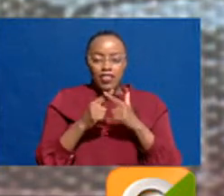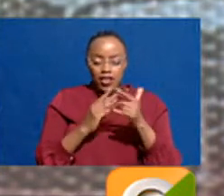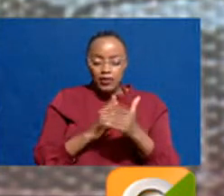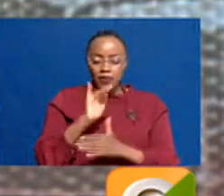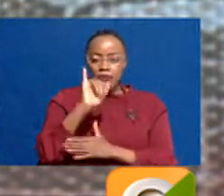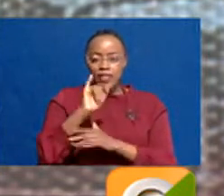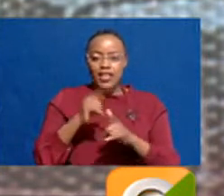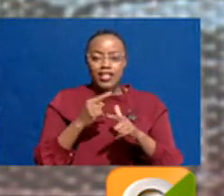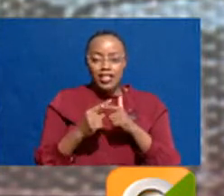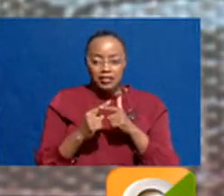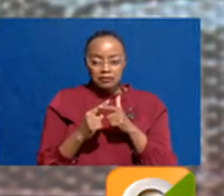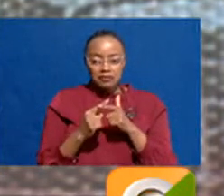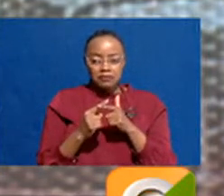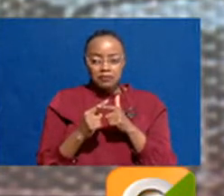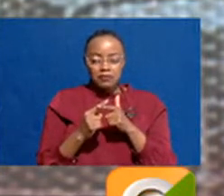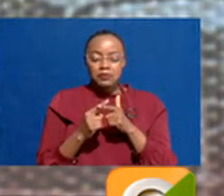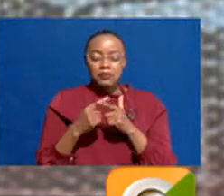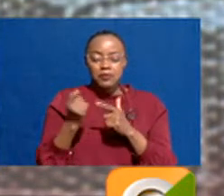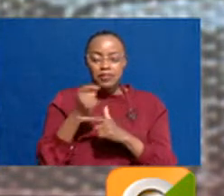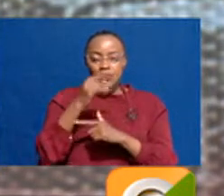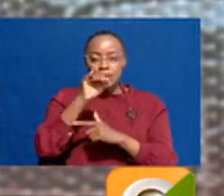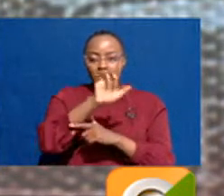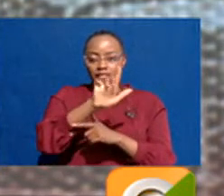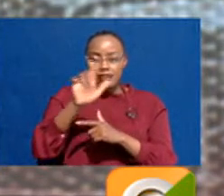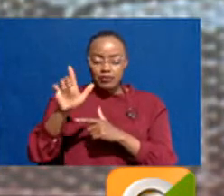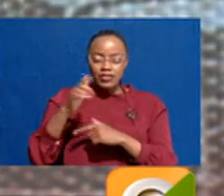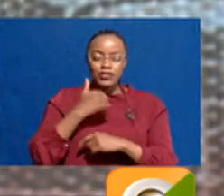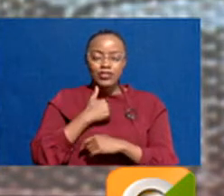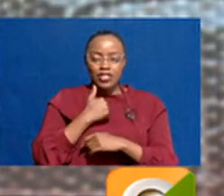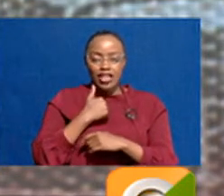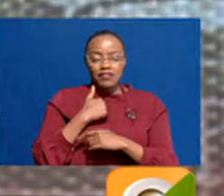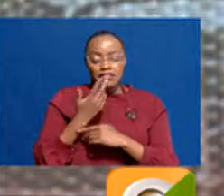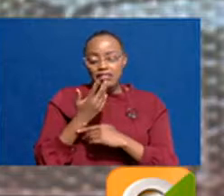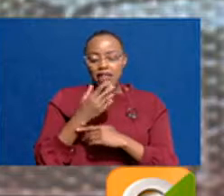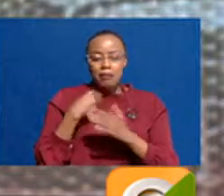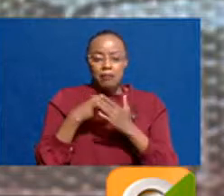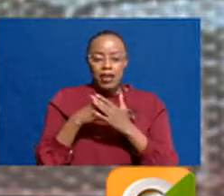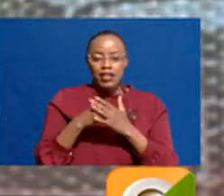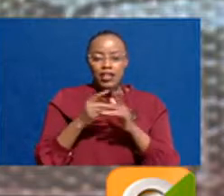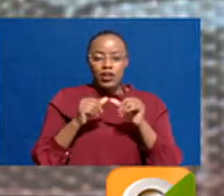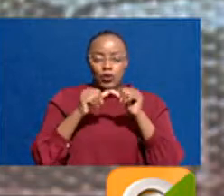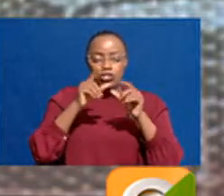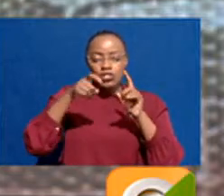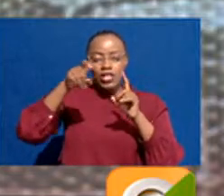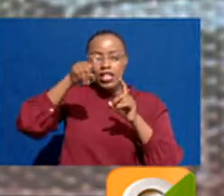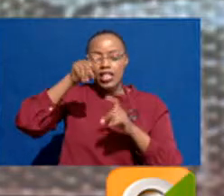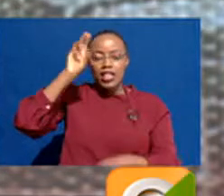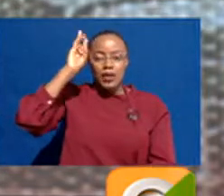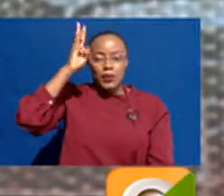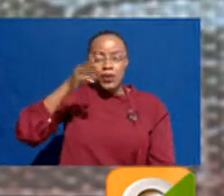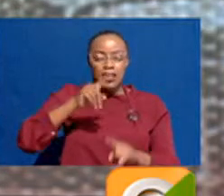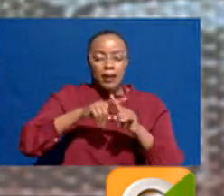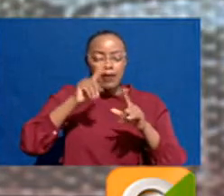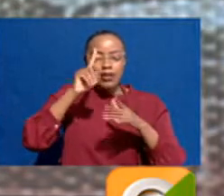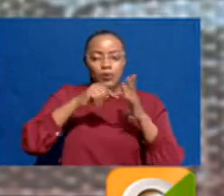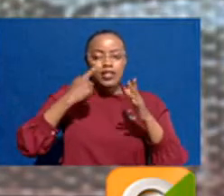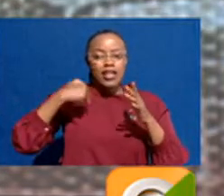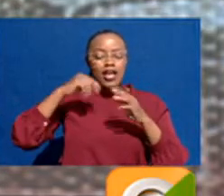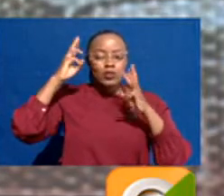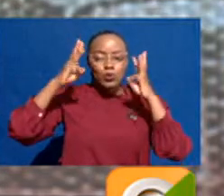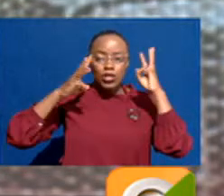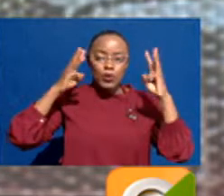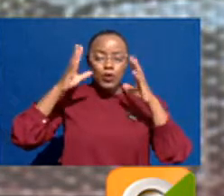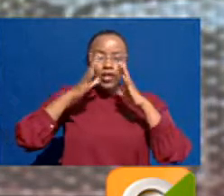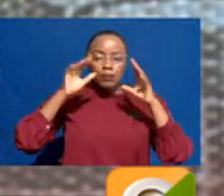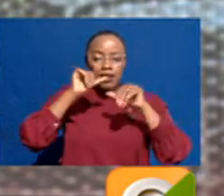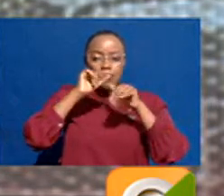therefore, the wage bill in absolute amount will continue to increase. But what we worry about